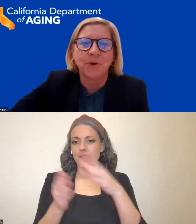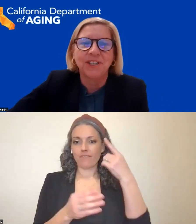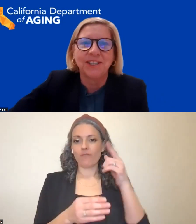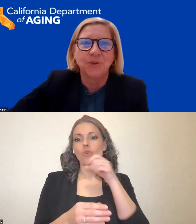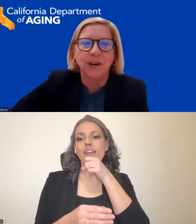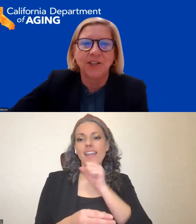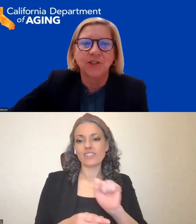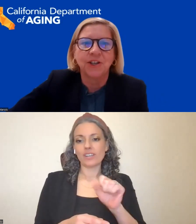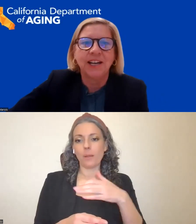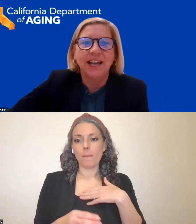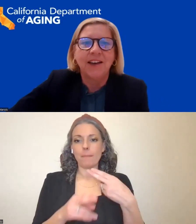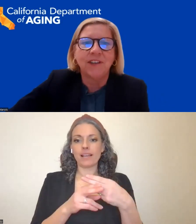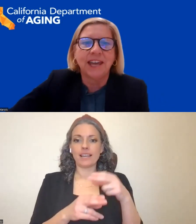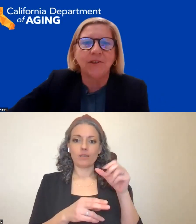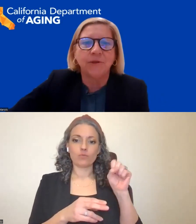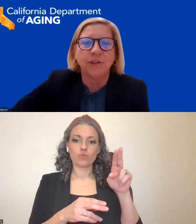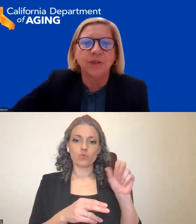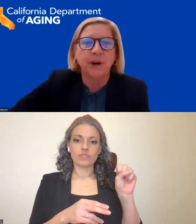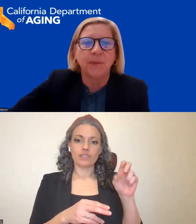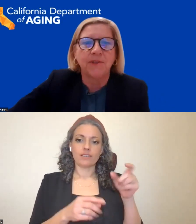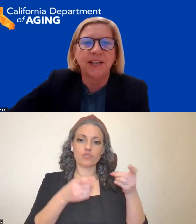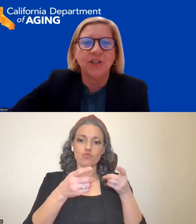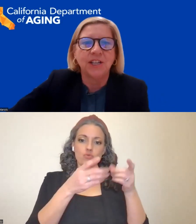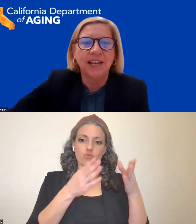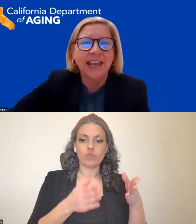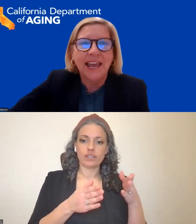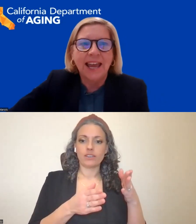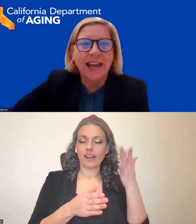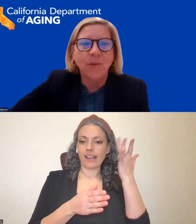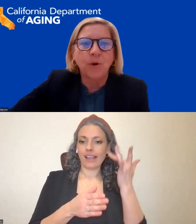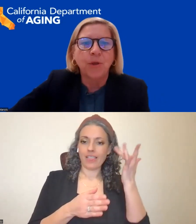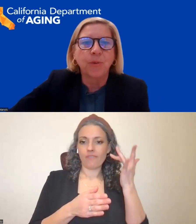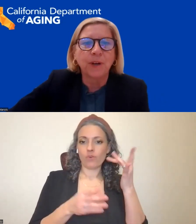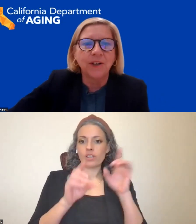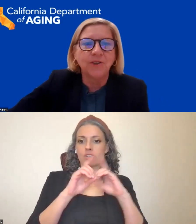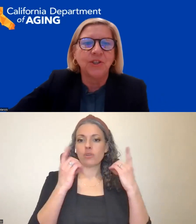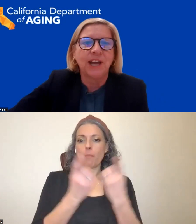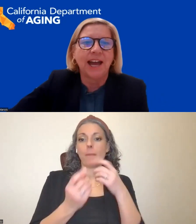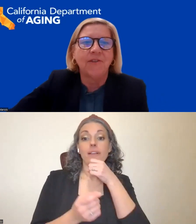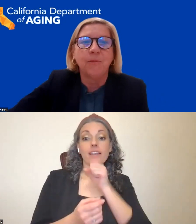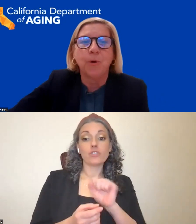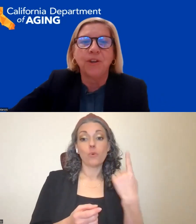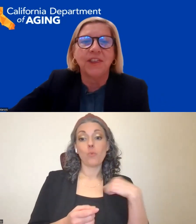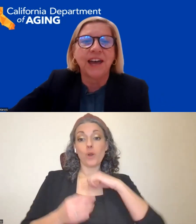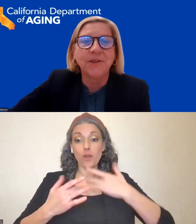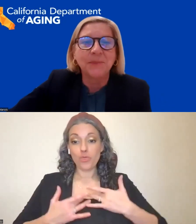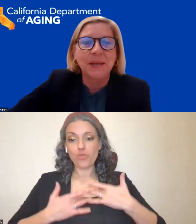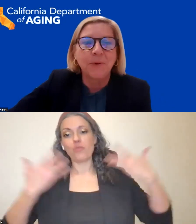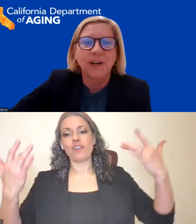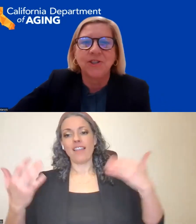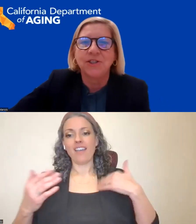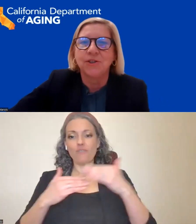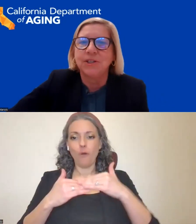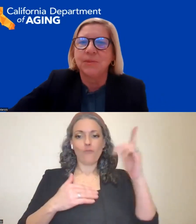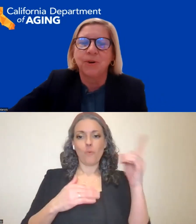Susan DeMorris, the director of the California Department of Aging, and we're thrilled to have more than 1,000